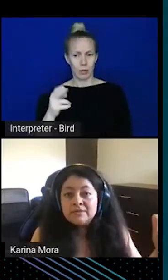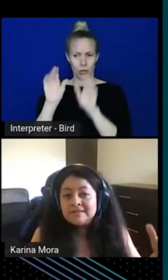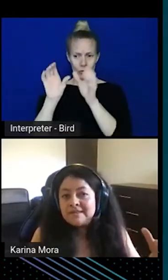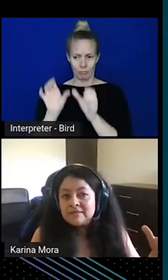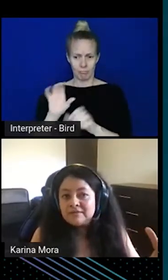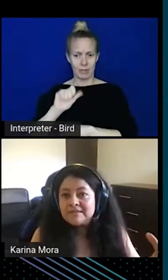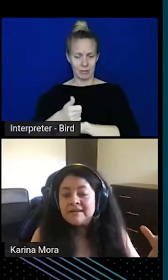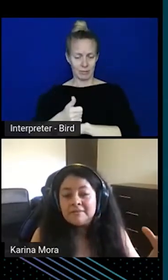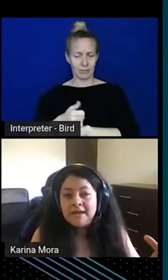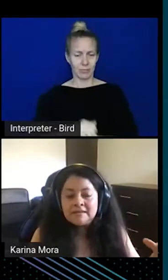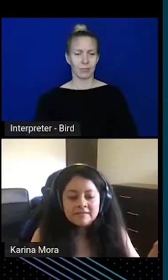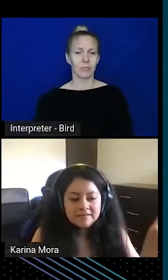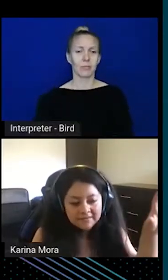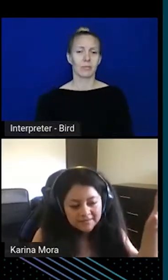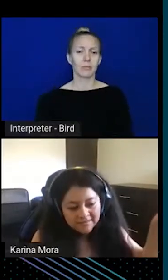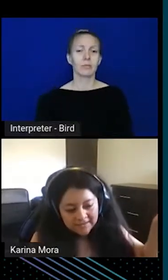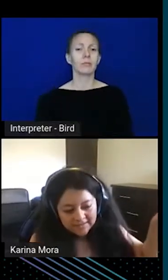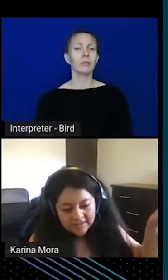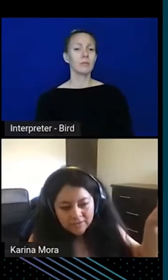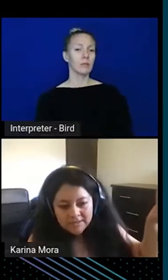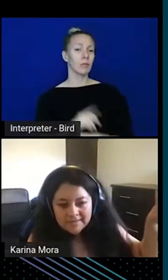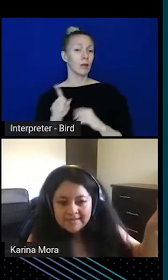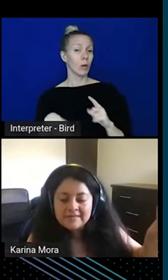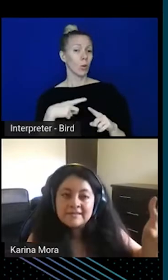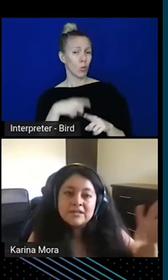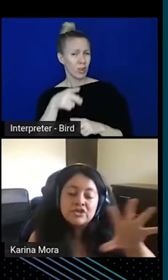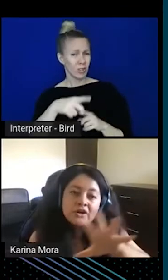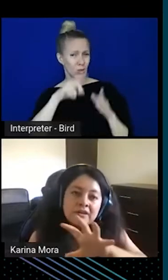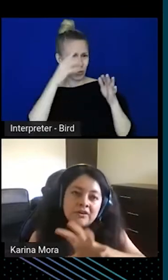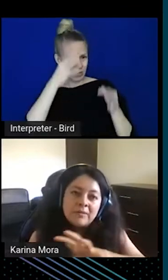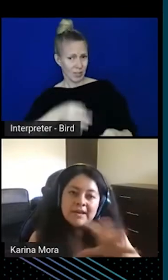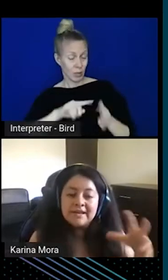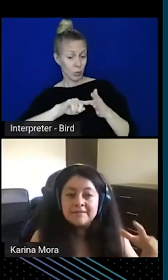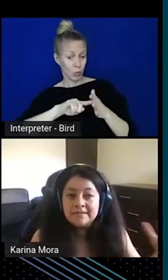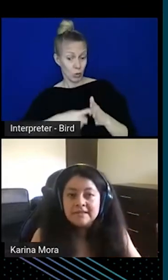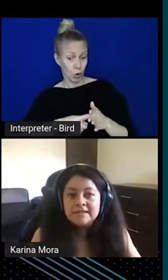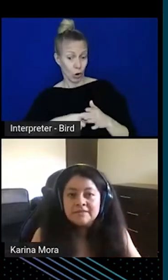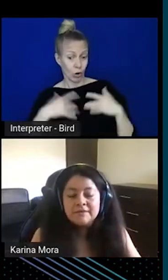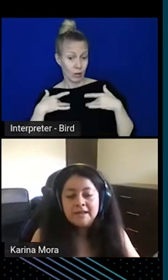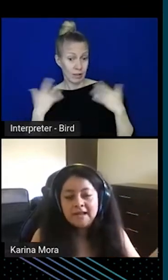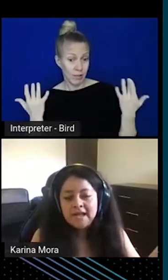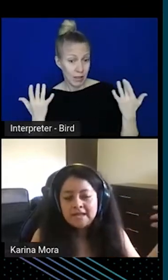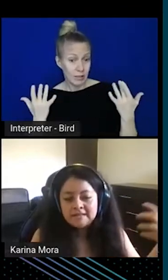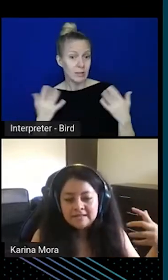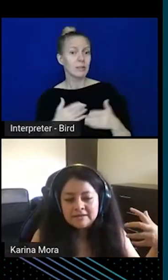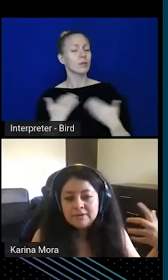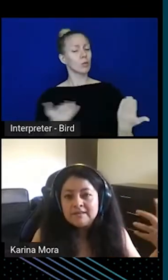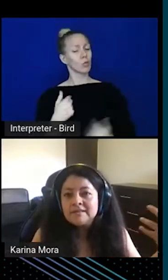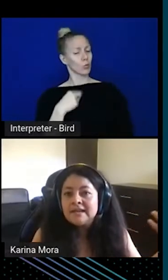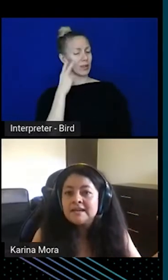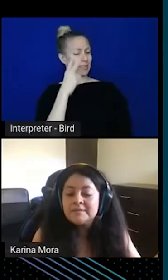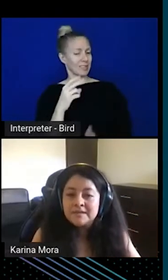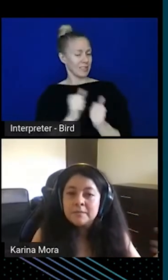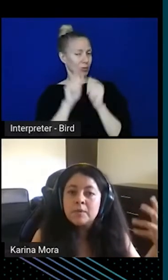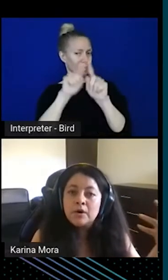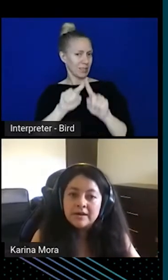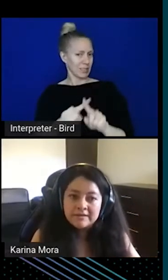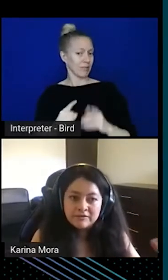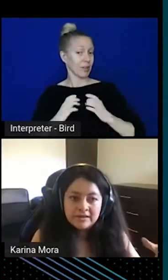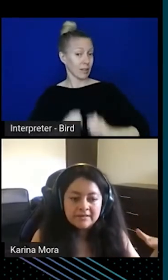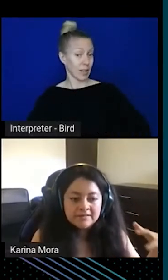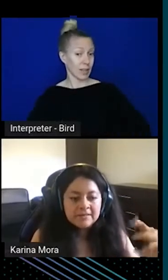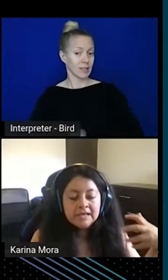And when to decide to start events, this, as I commented, this is the journey of what I have seen in different clients. And recently I have seen